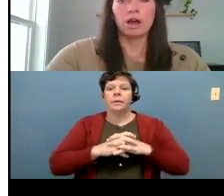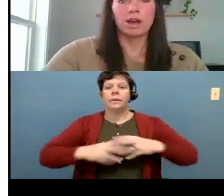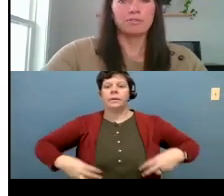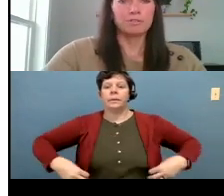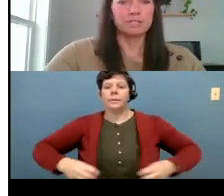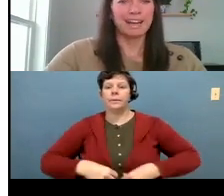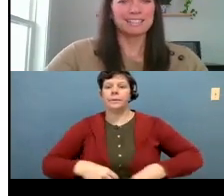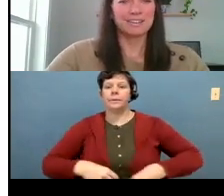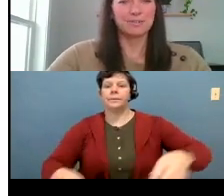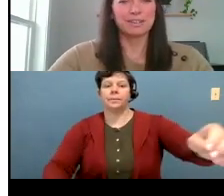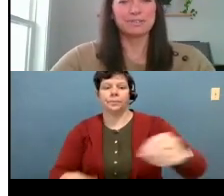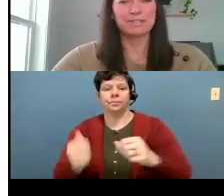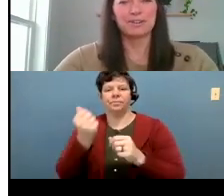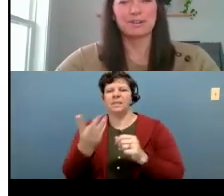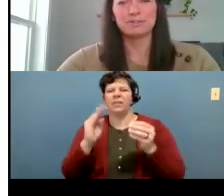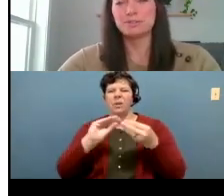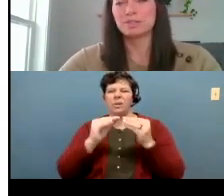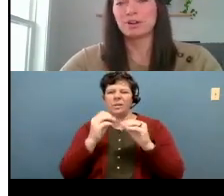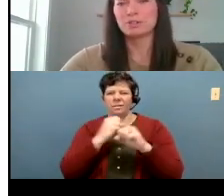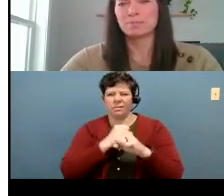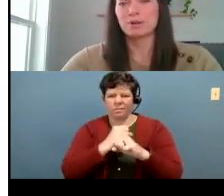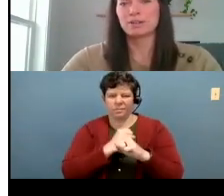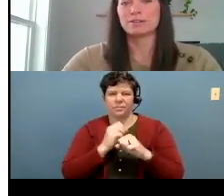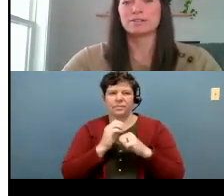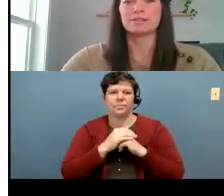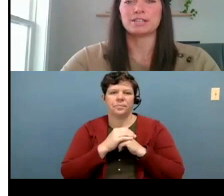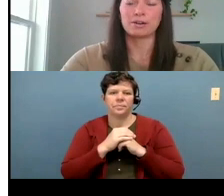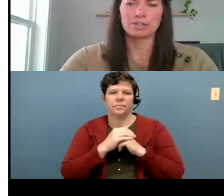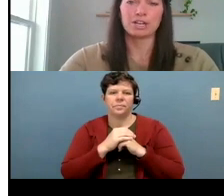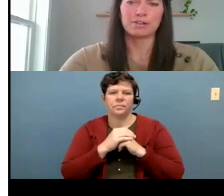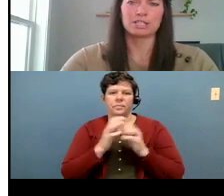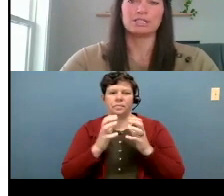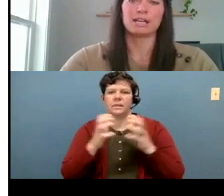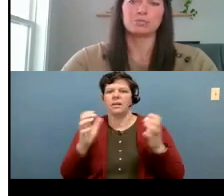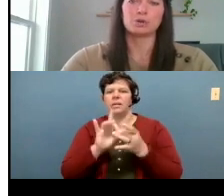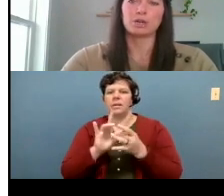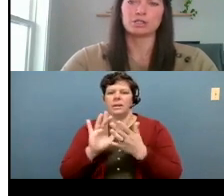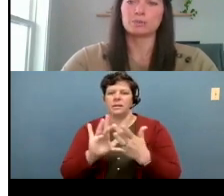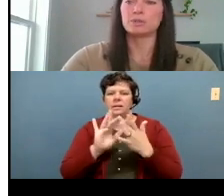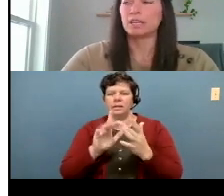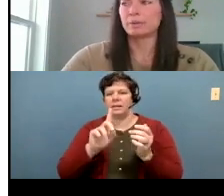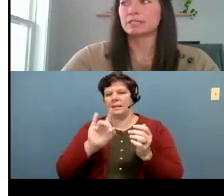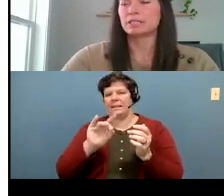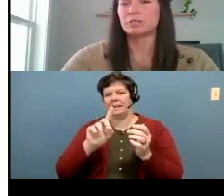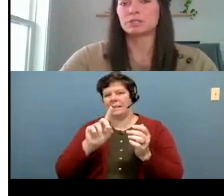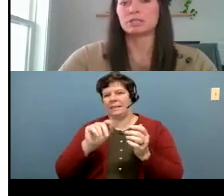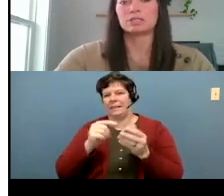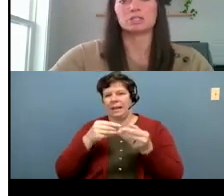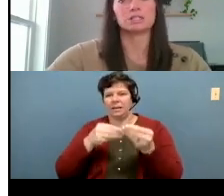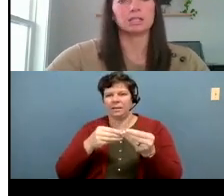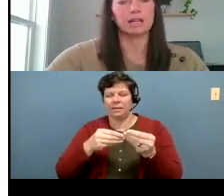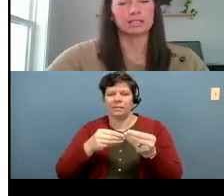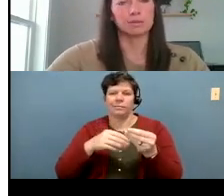So I have a few stats here for you. So due to a large part to outreach efforts and data import projects between NamUs and agencies